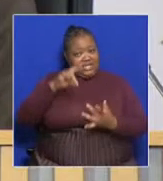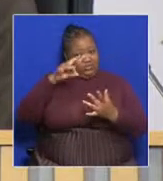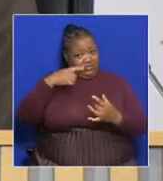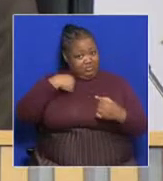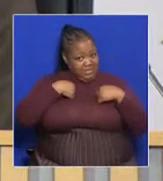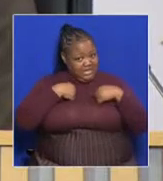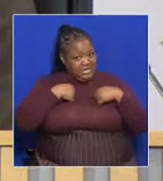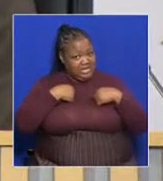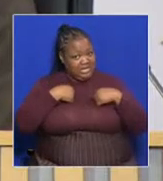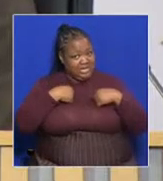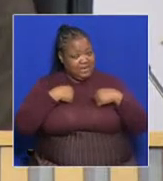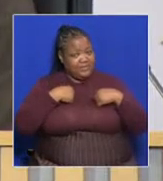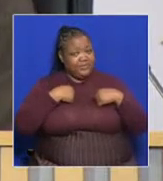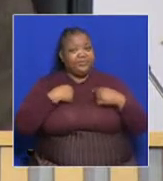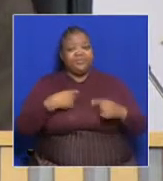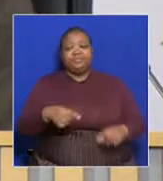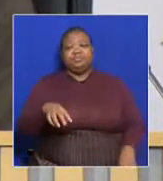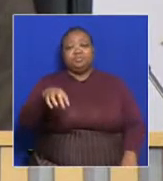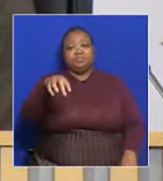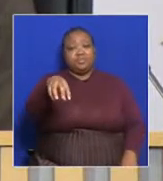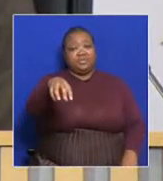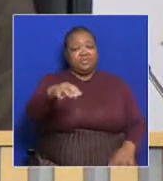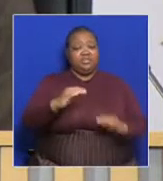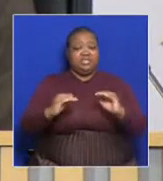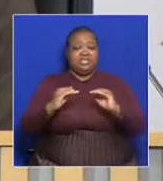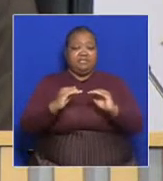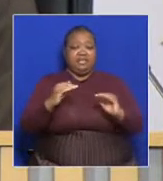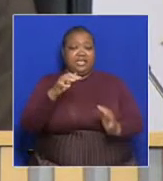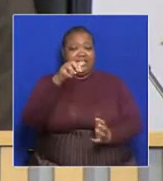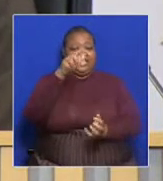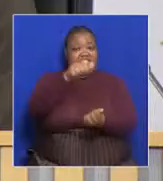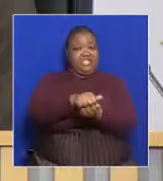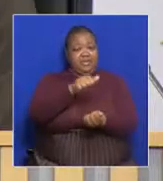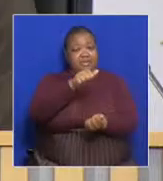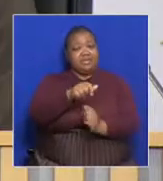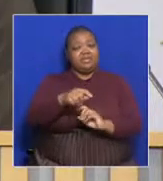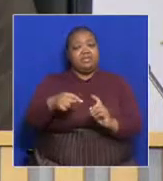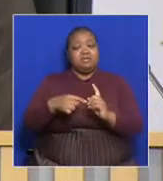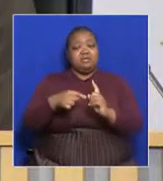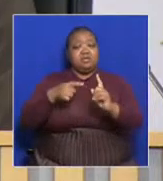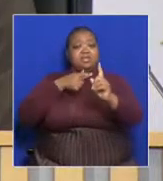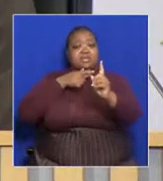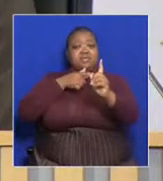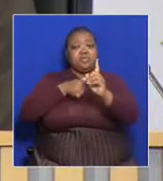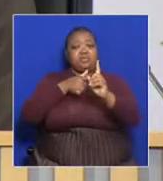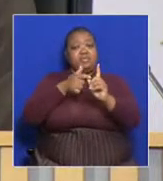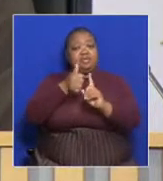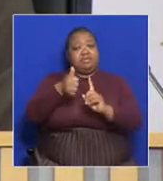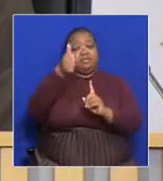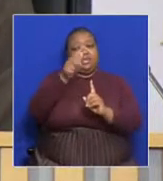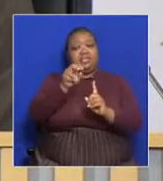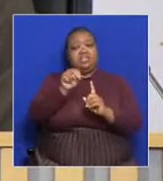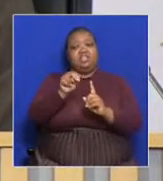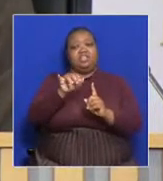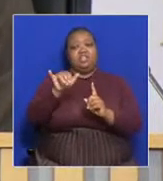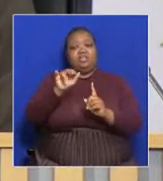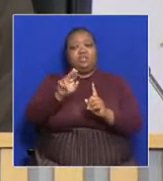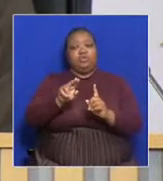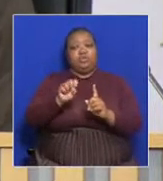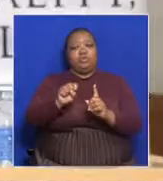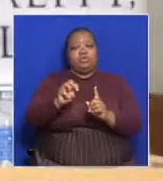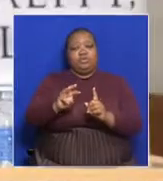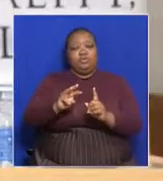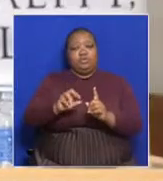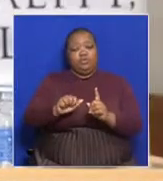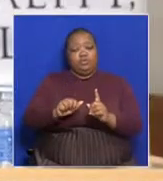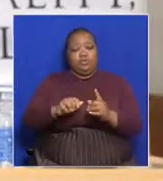Port Shepstone. It's a fair summary to say that I've told or informed Brigadier Nyuswa that I exhausted all avenues. Okay. That's what So I